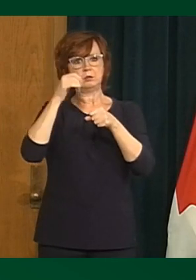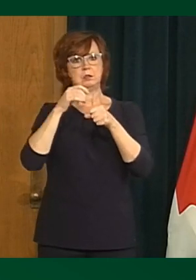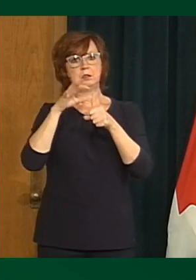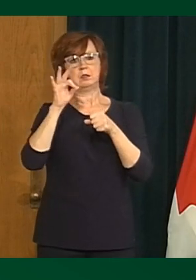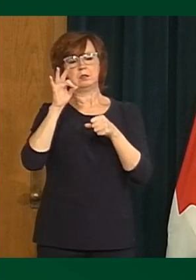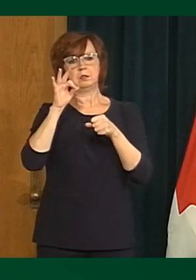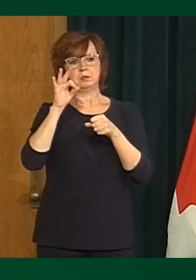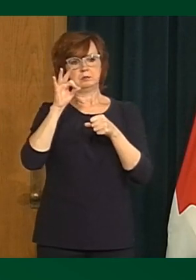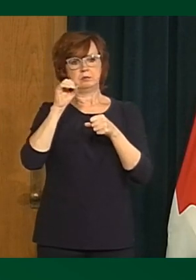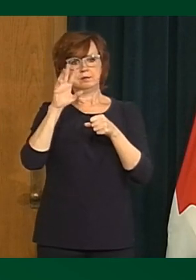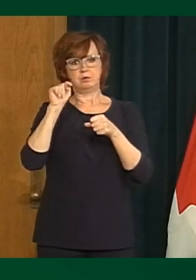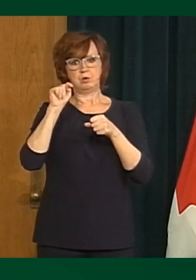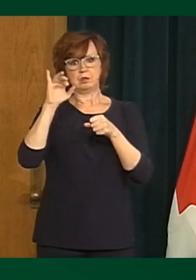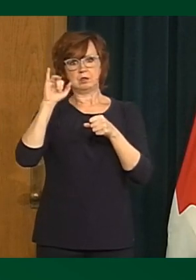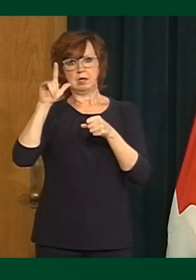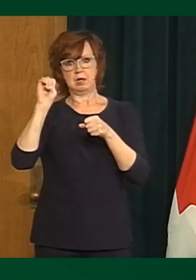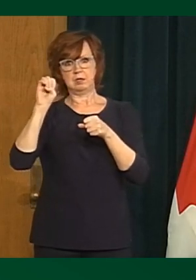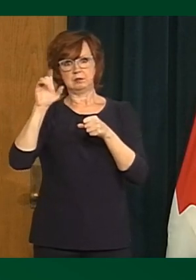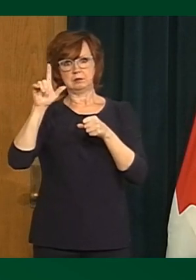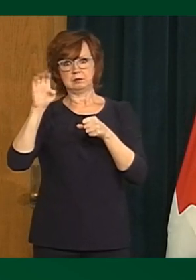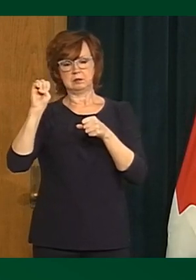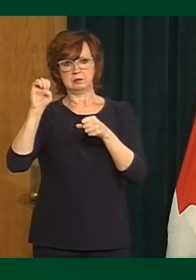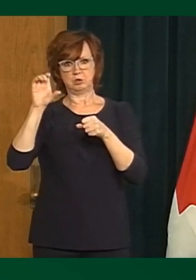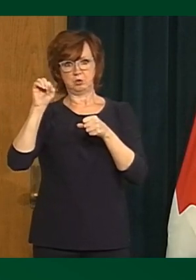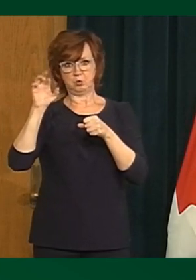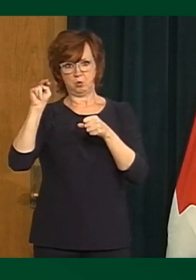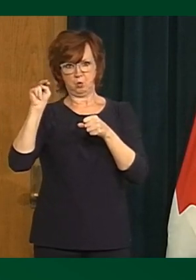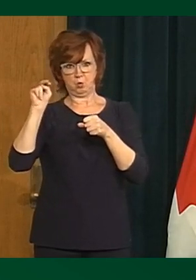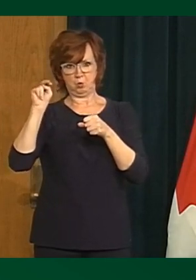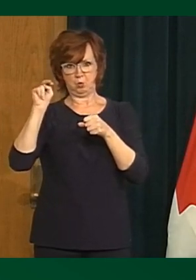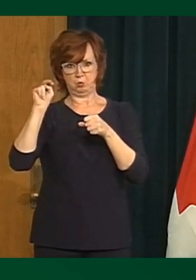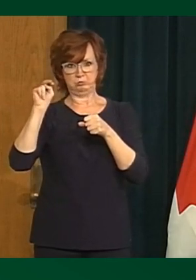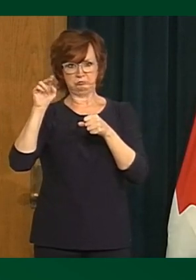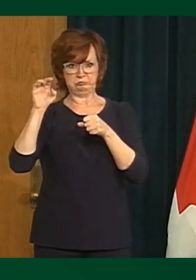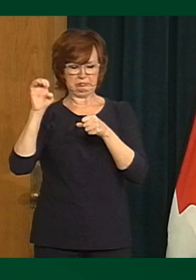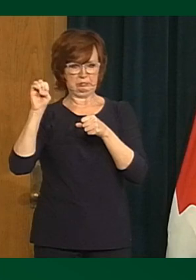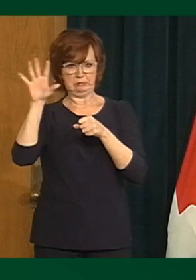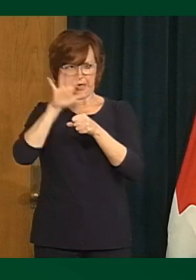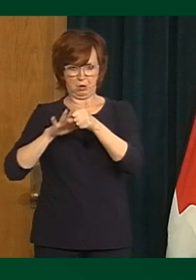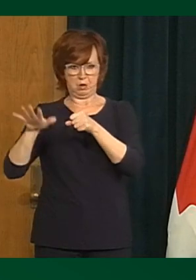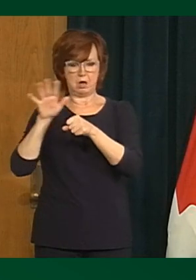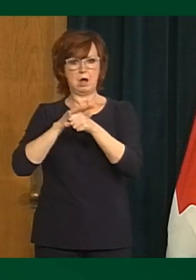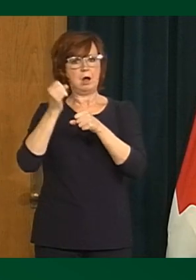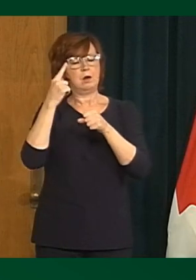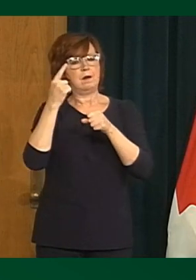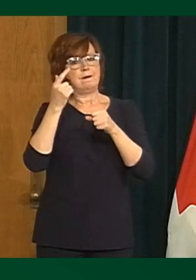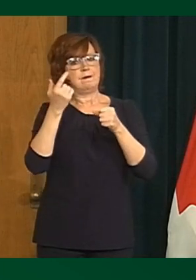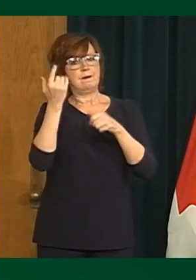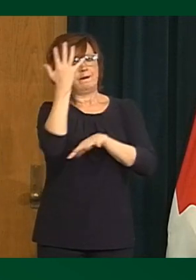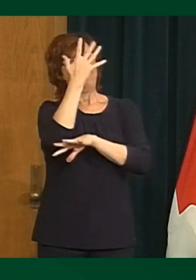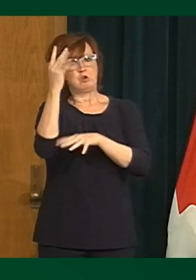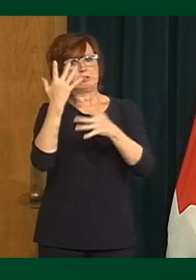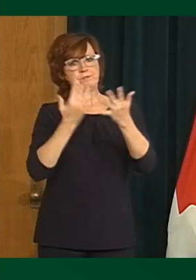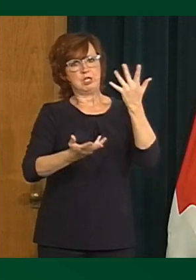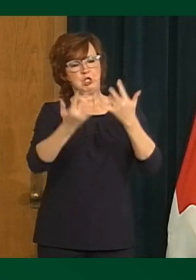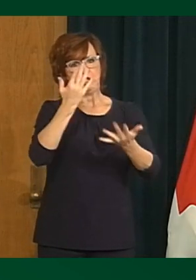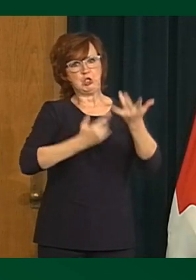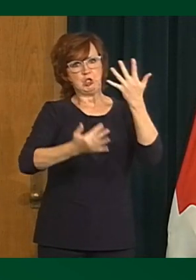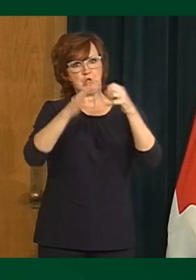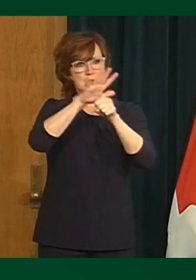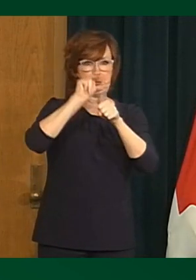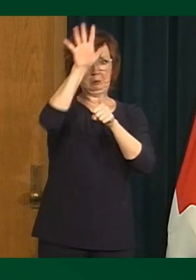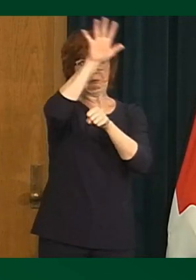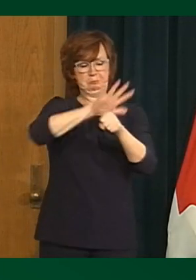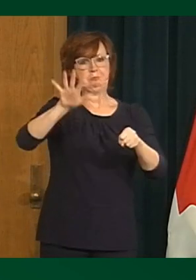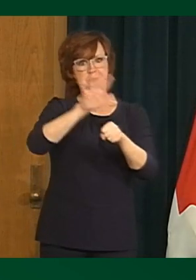safety agency, our provincial public safety agency, in battling a blaze in that particular area. So thank you for what you